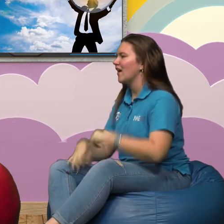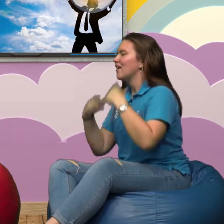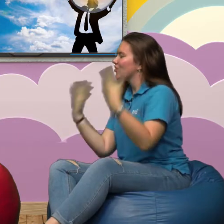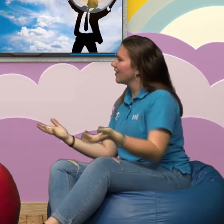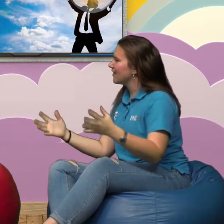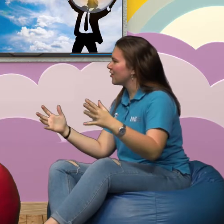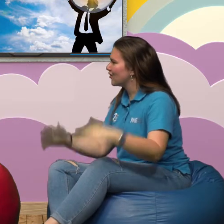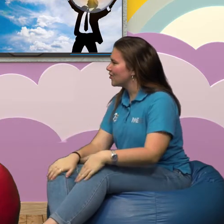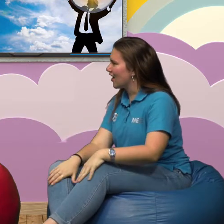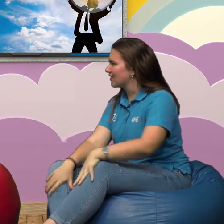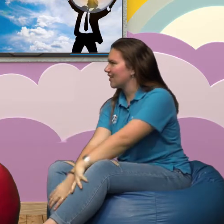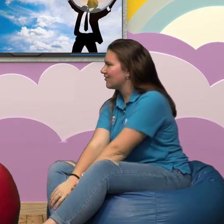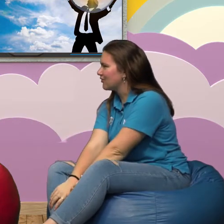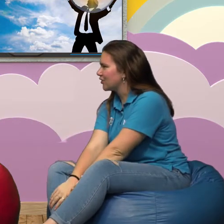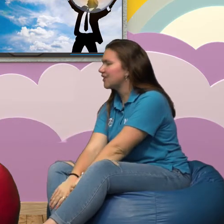today.